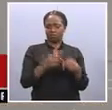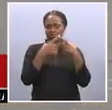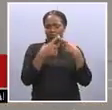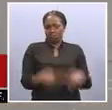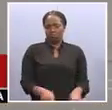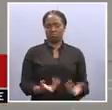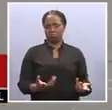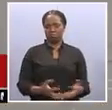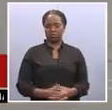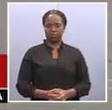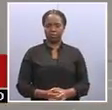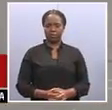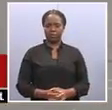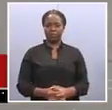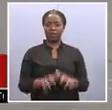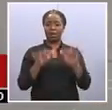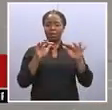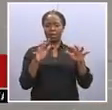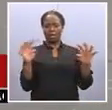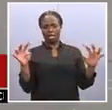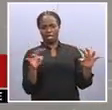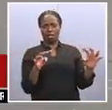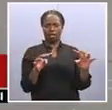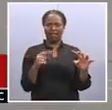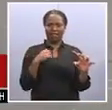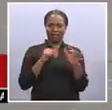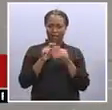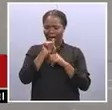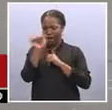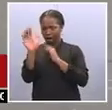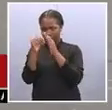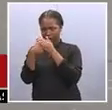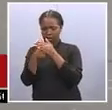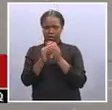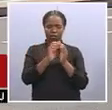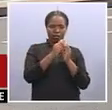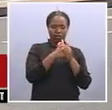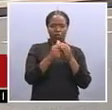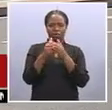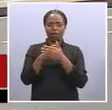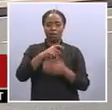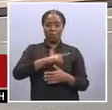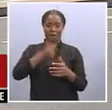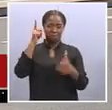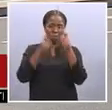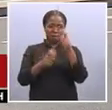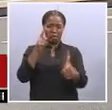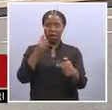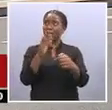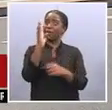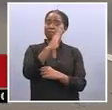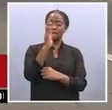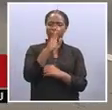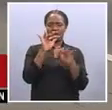shooting. Bystanders and onlookers had to take cover as automatic rifles went on in broad